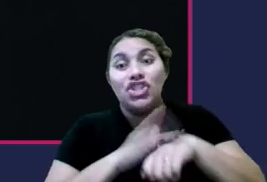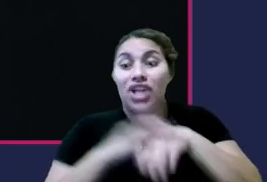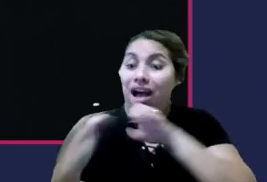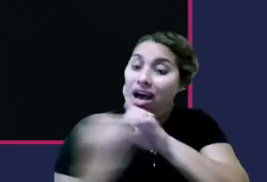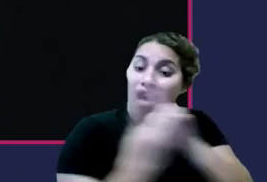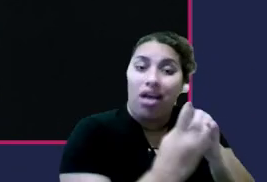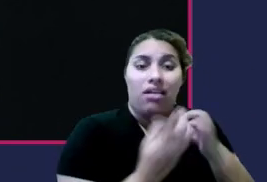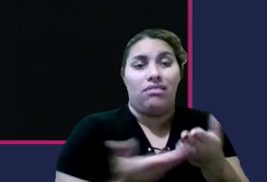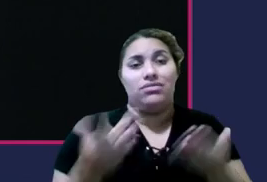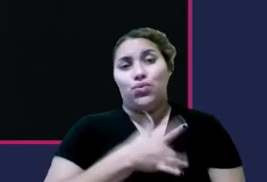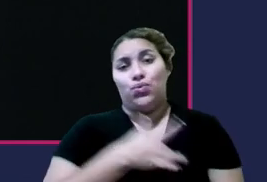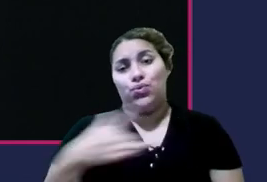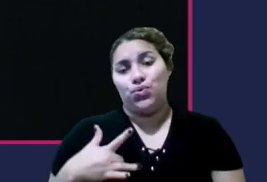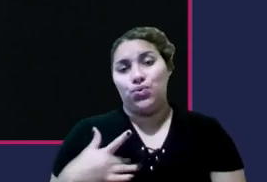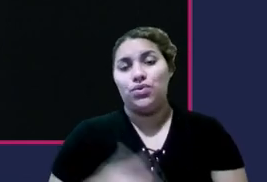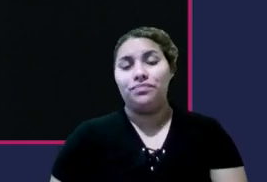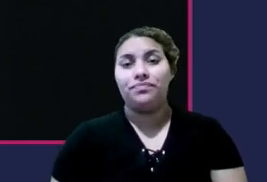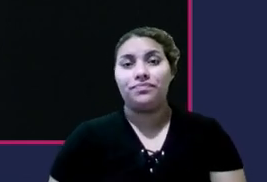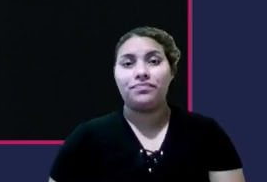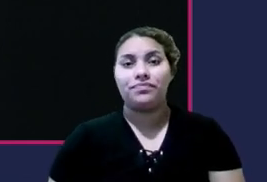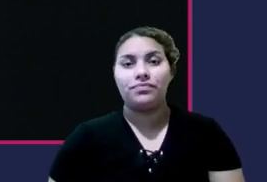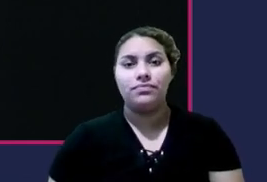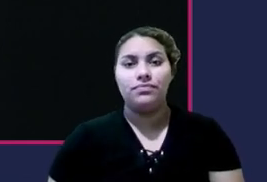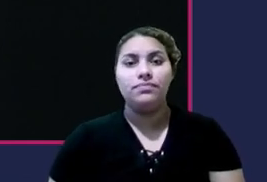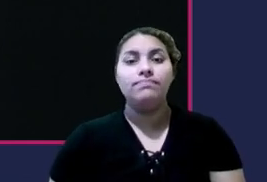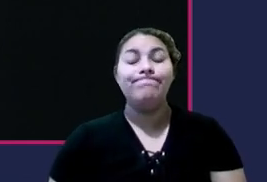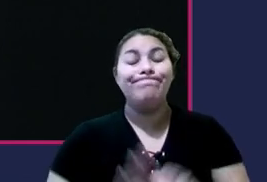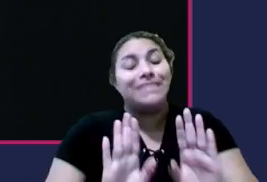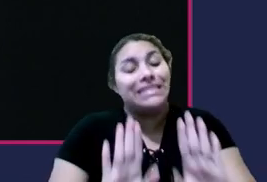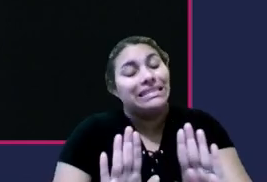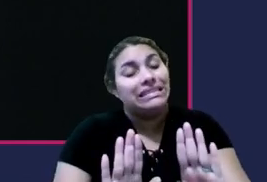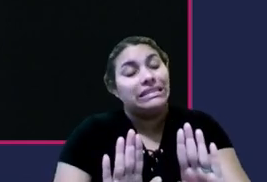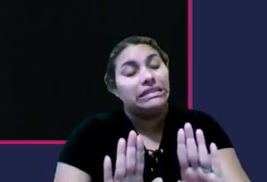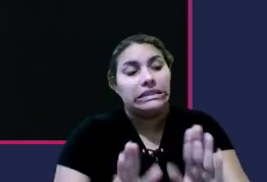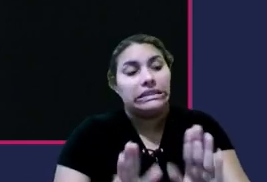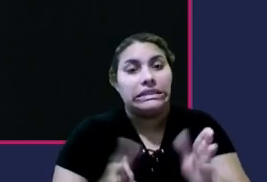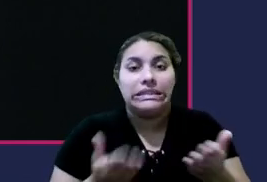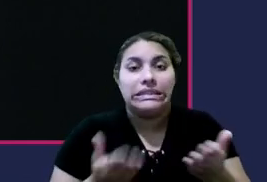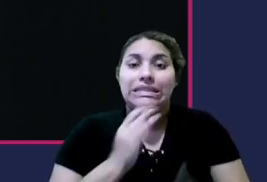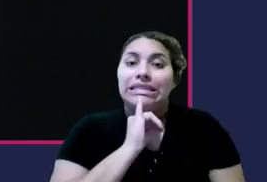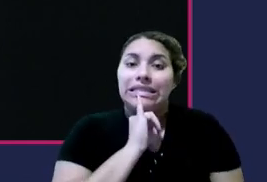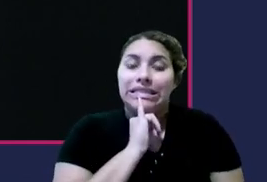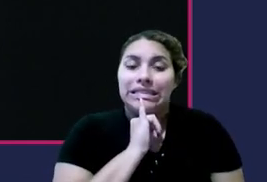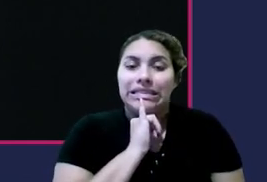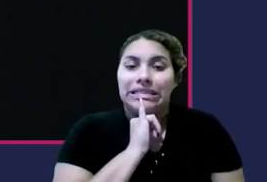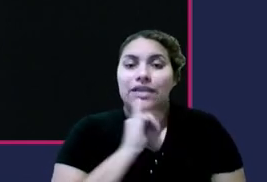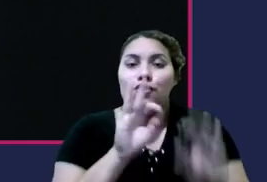form to the best way to provide assistance to health, but